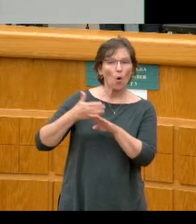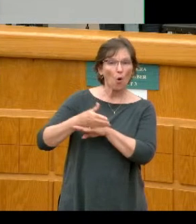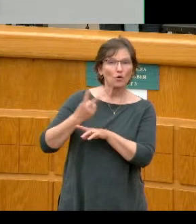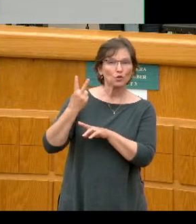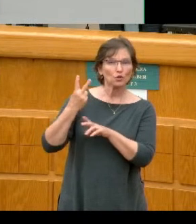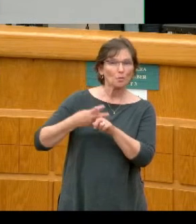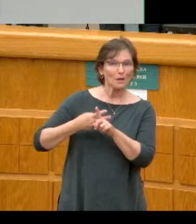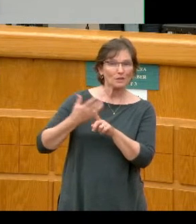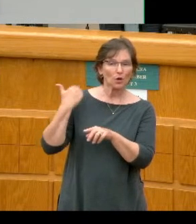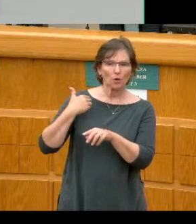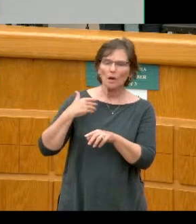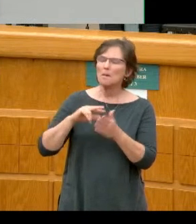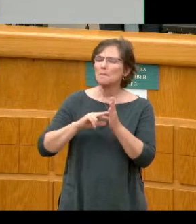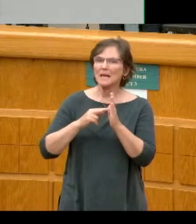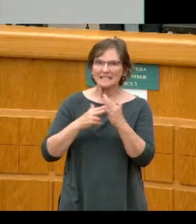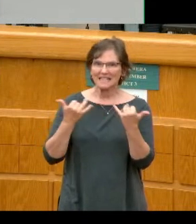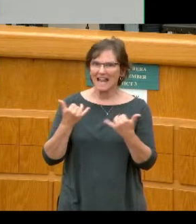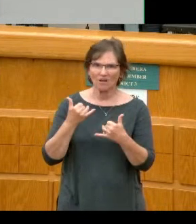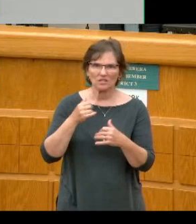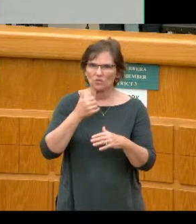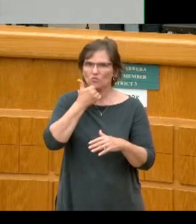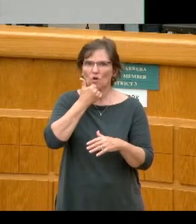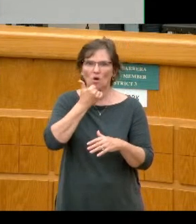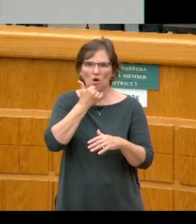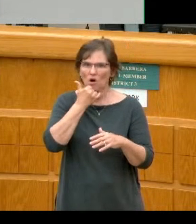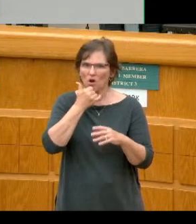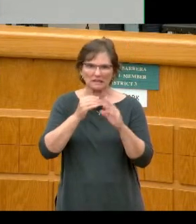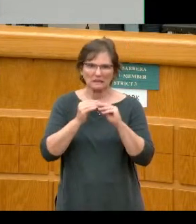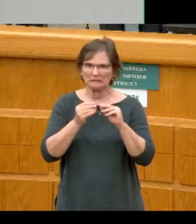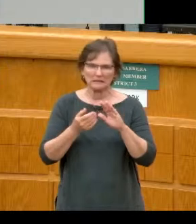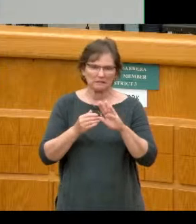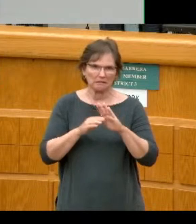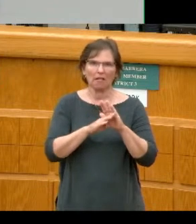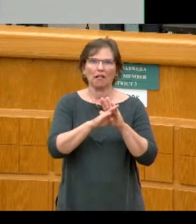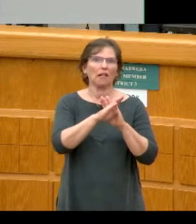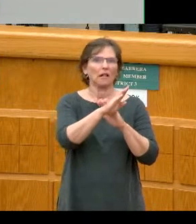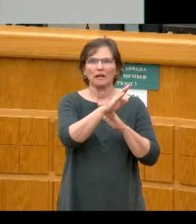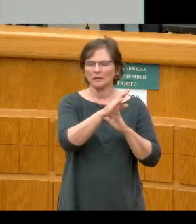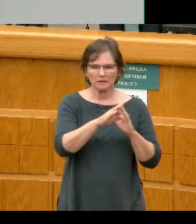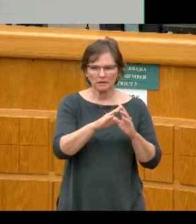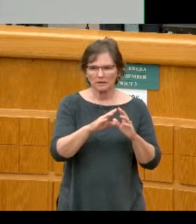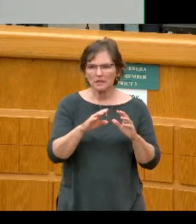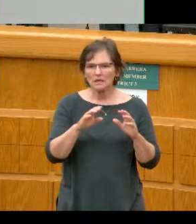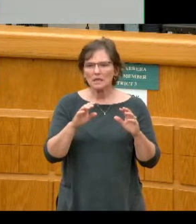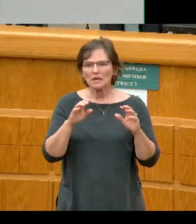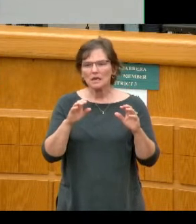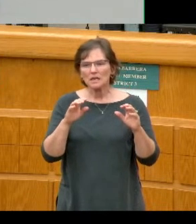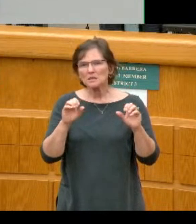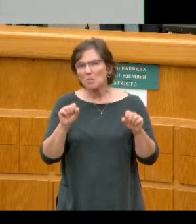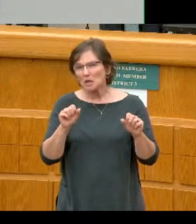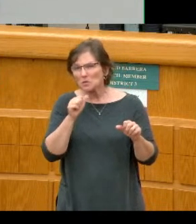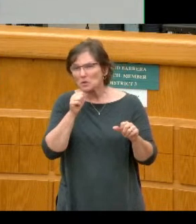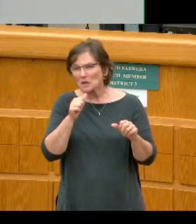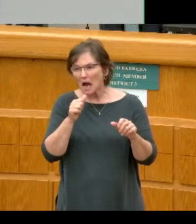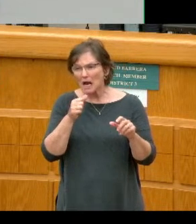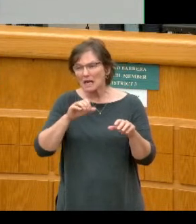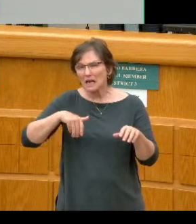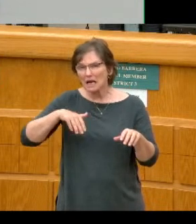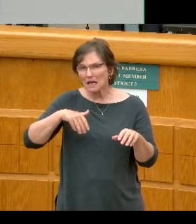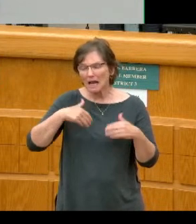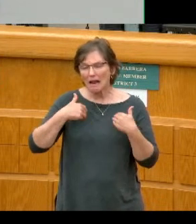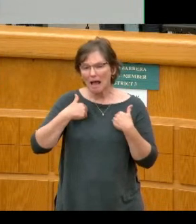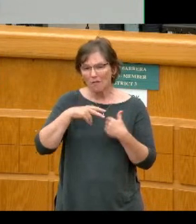1.8. It's probably higher than that when we add in those last 2 days of 100 cases. Realize that the last time we had